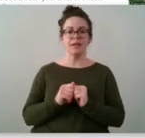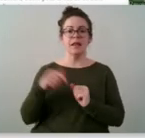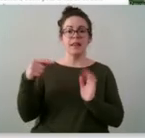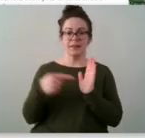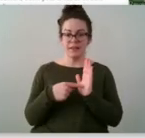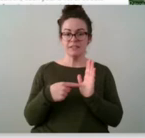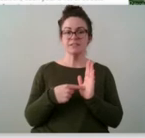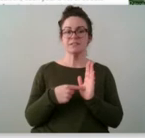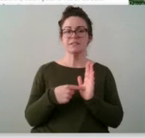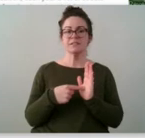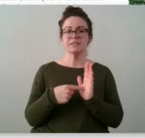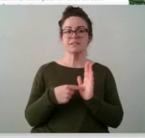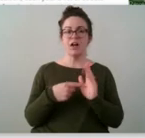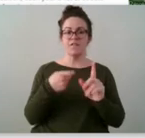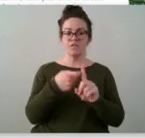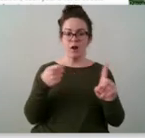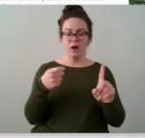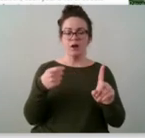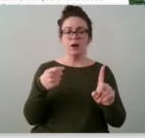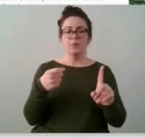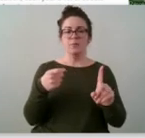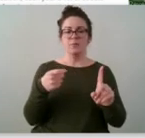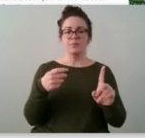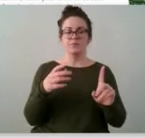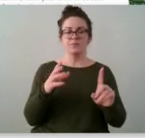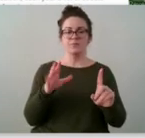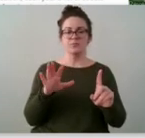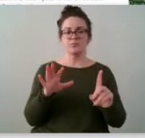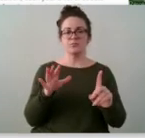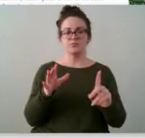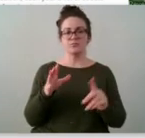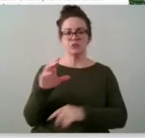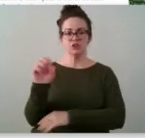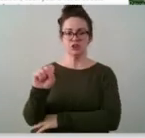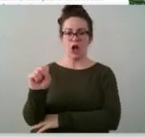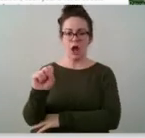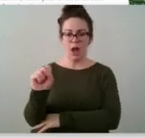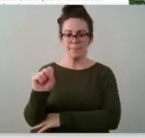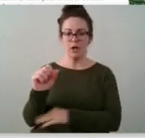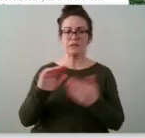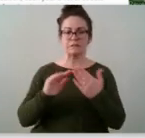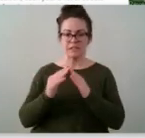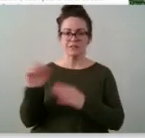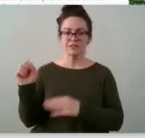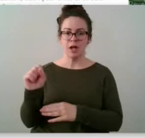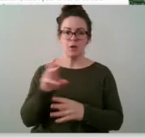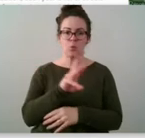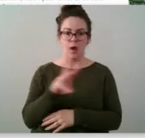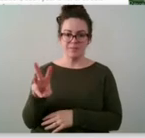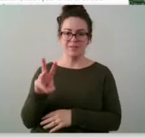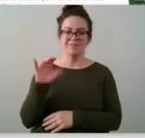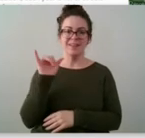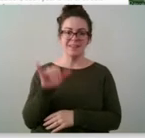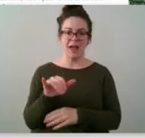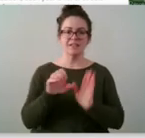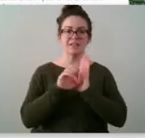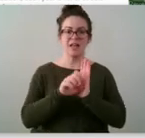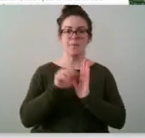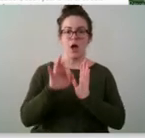This is a snip from the Park District or the Village of Schaumburg's website. This is an example of the year's plan for